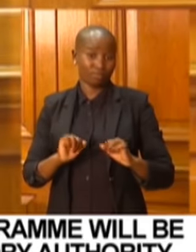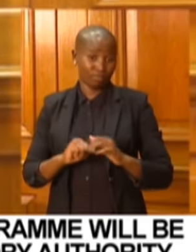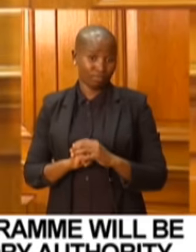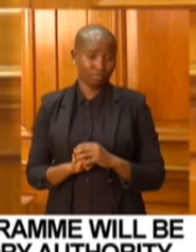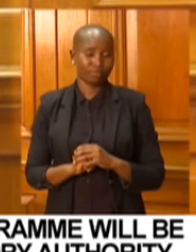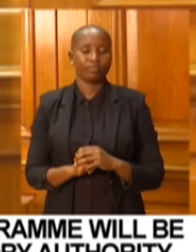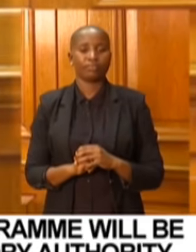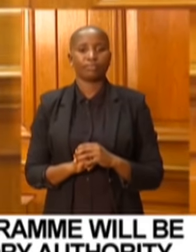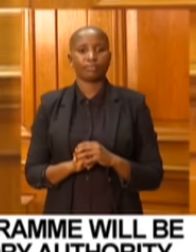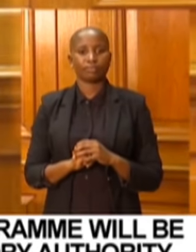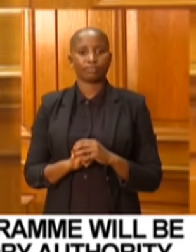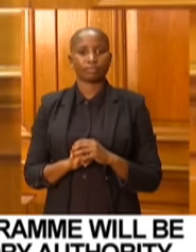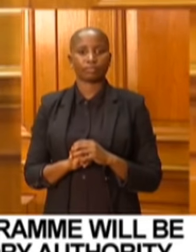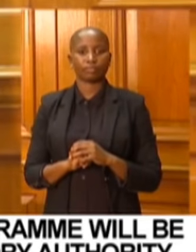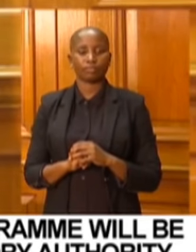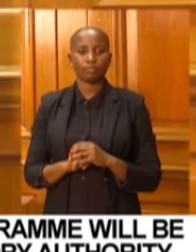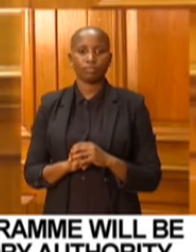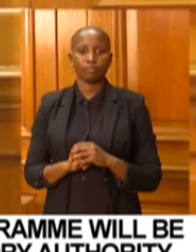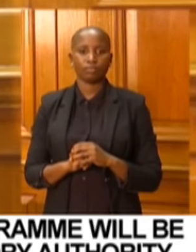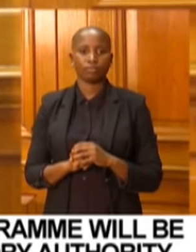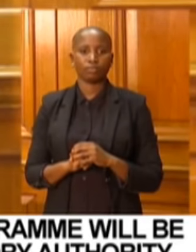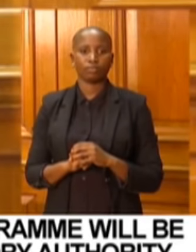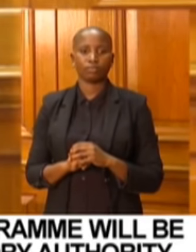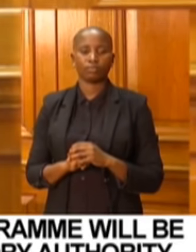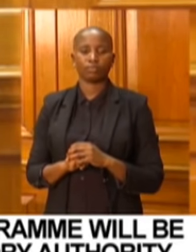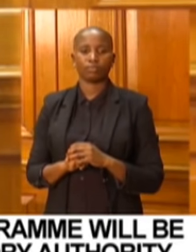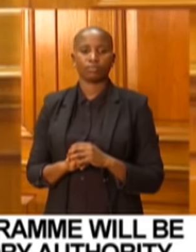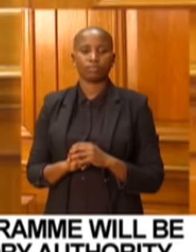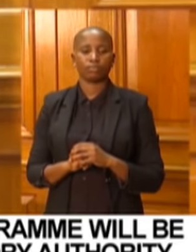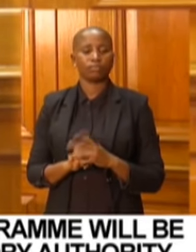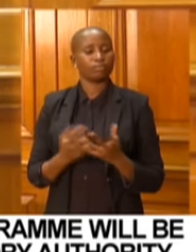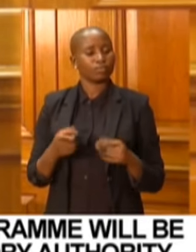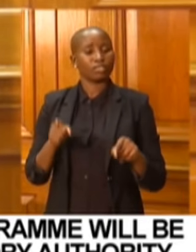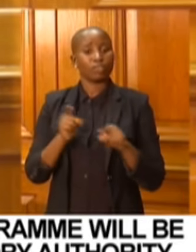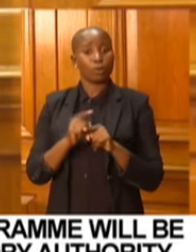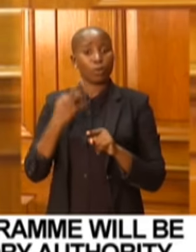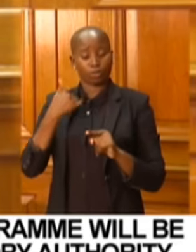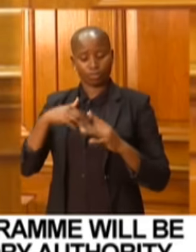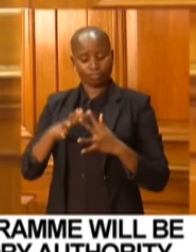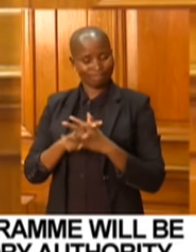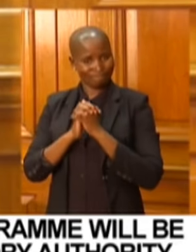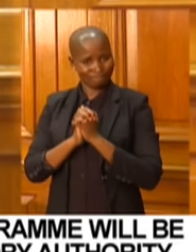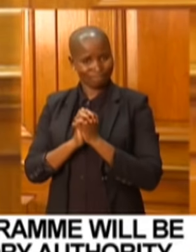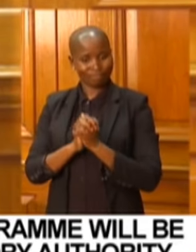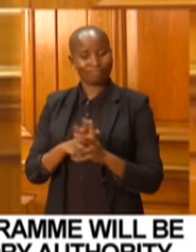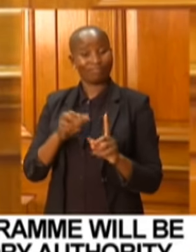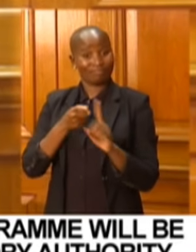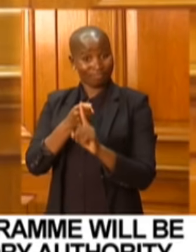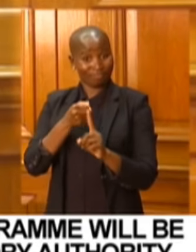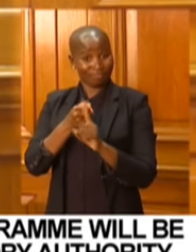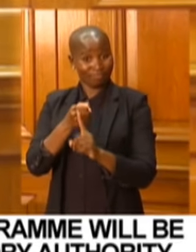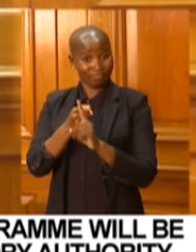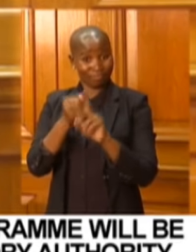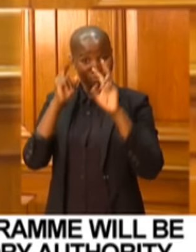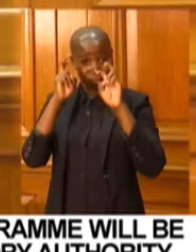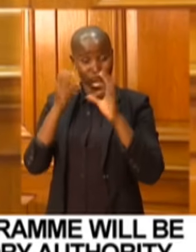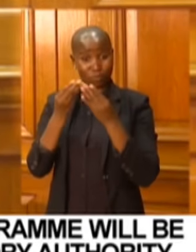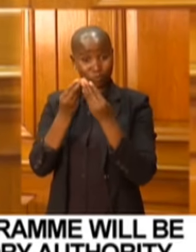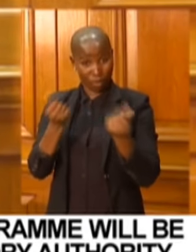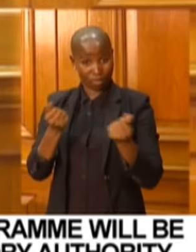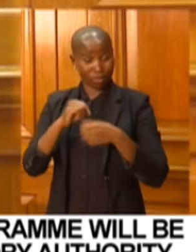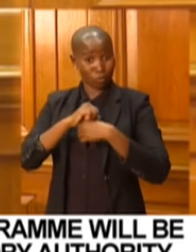Now, as we travel together along the path to overcome the coronavirus pandemic, we must never lose sight